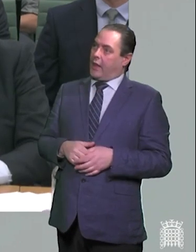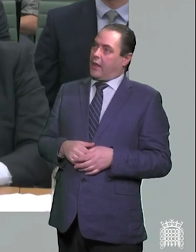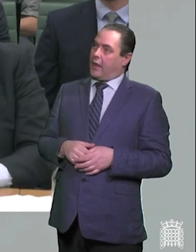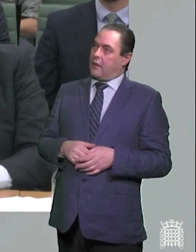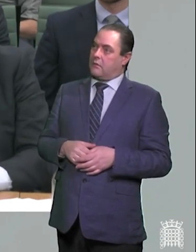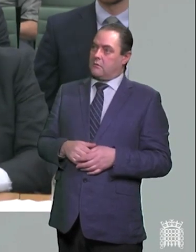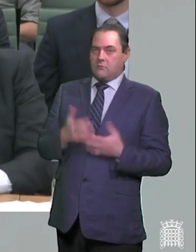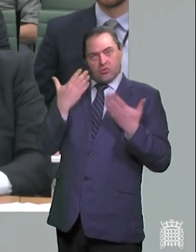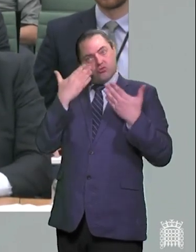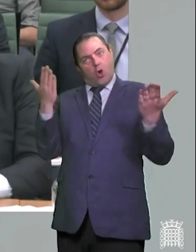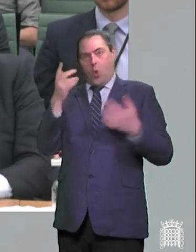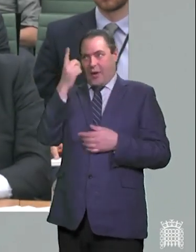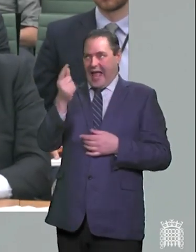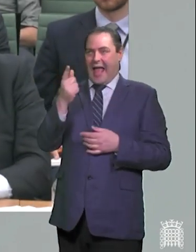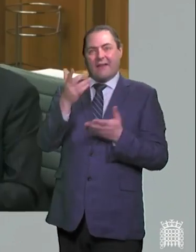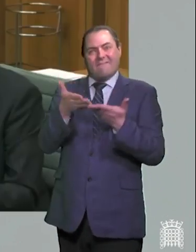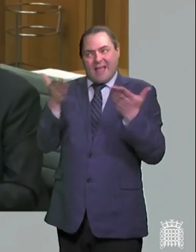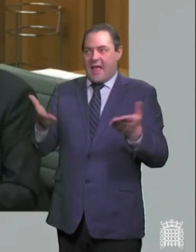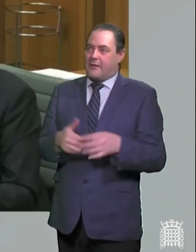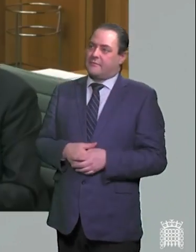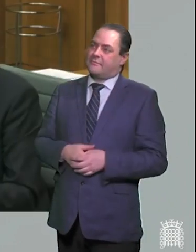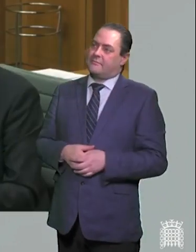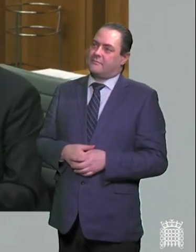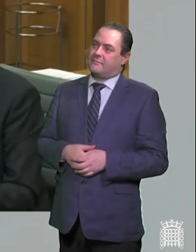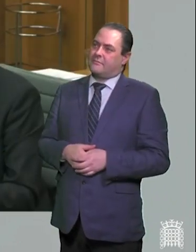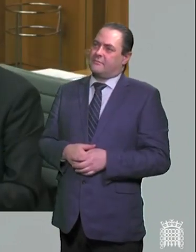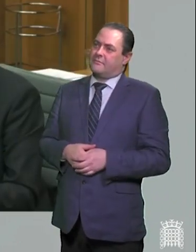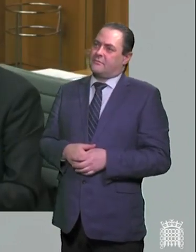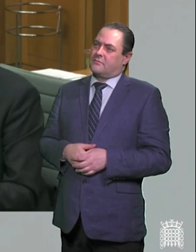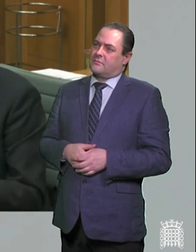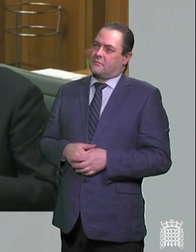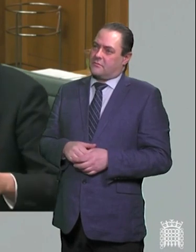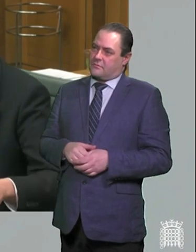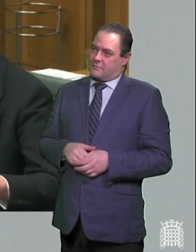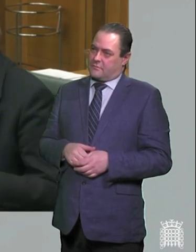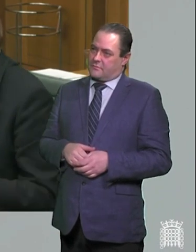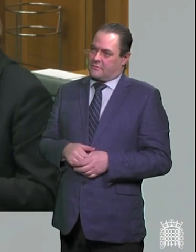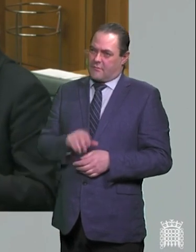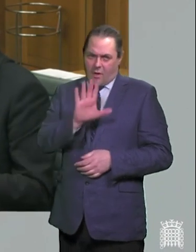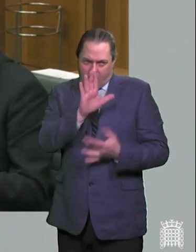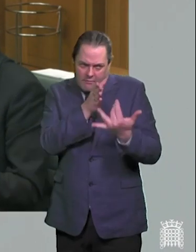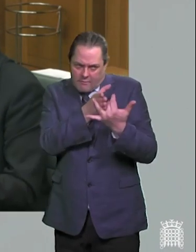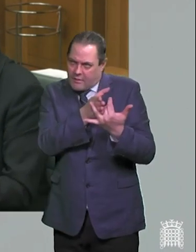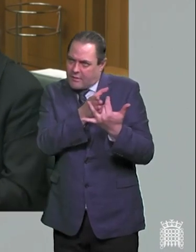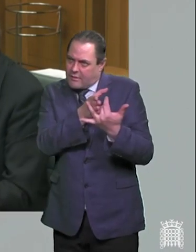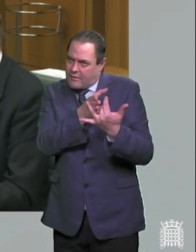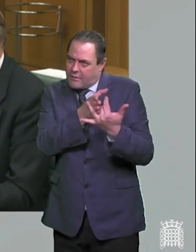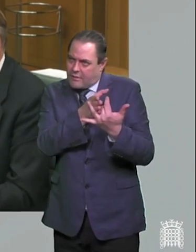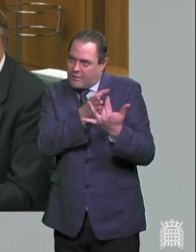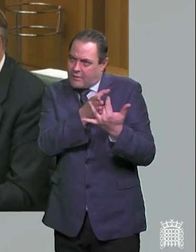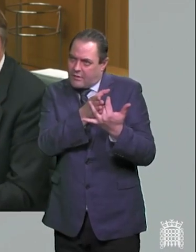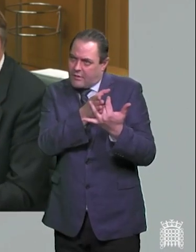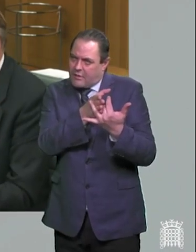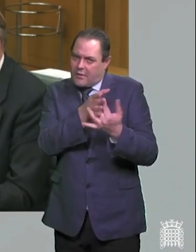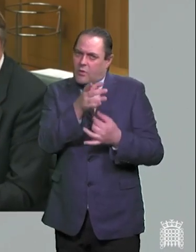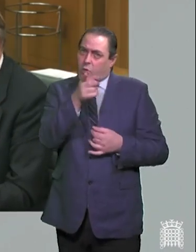will show that you can be fair. Okay, I'm nearly done. Can I just interject, if I may, Chair?